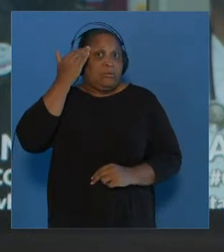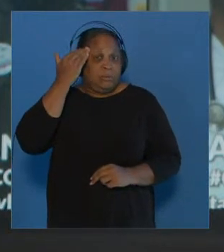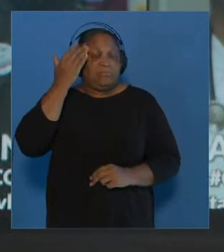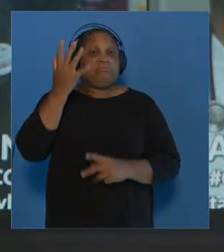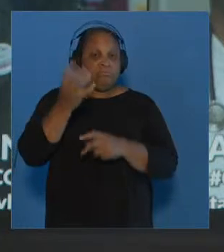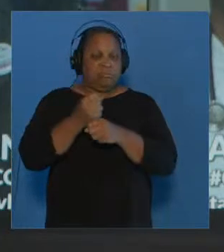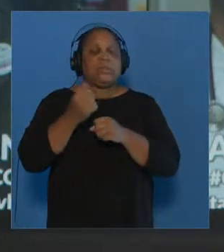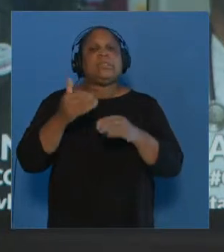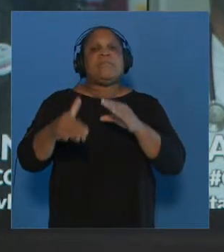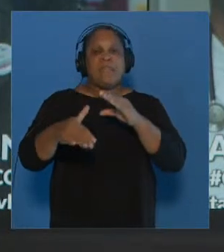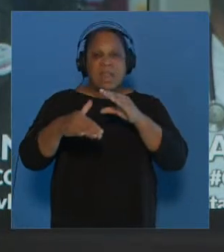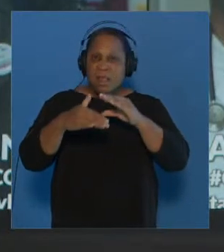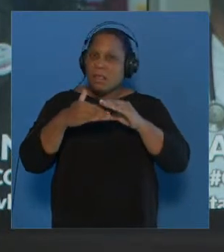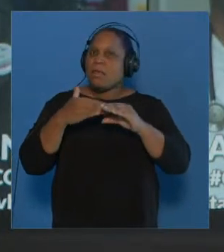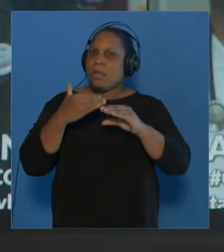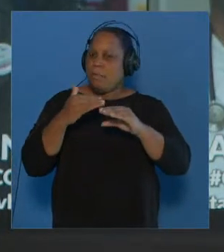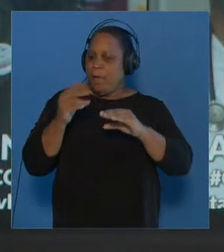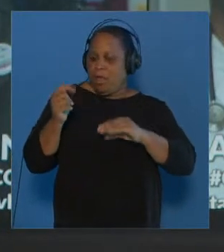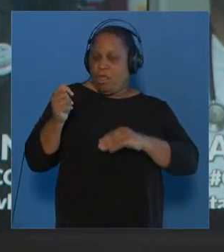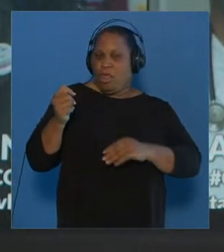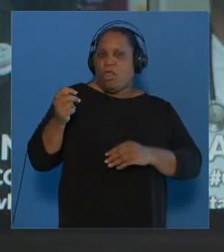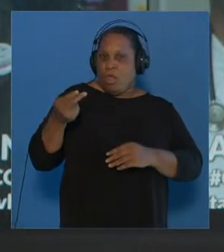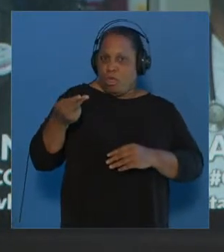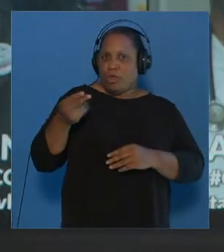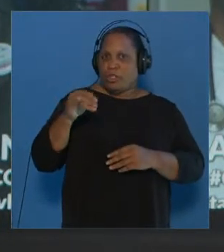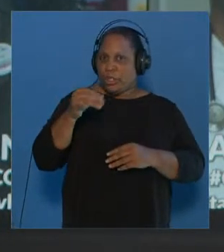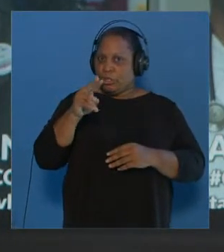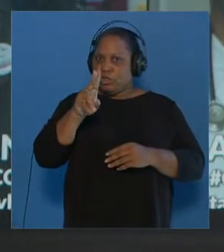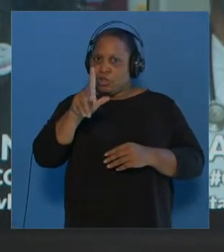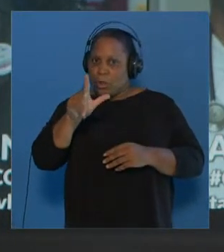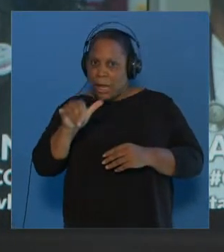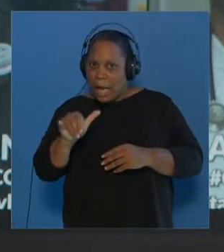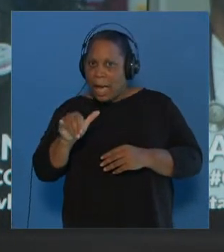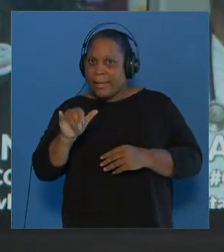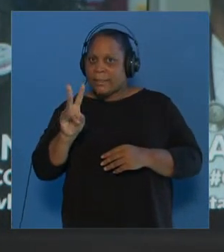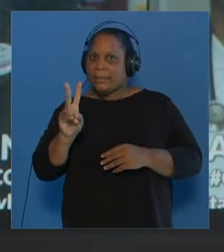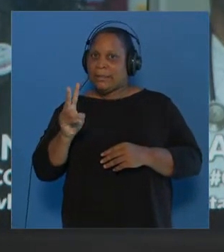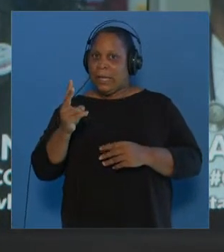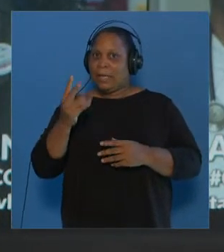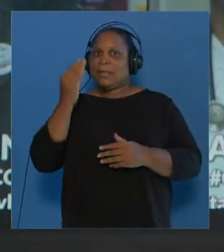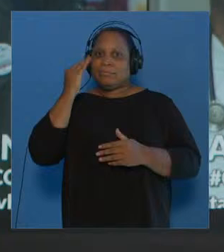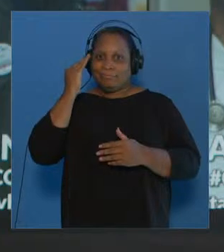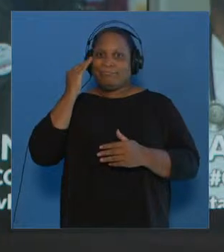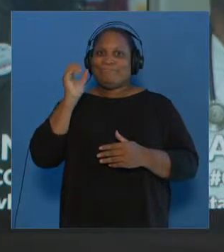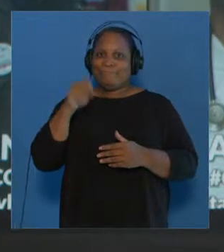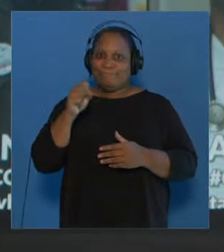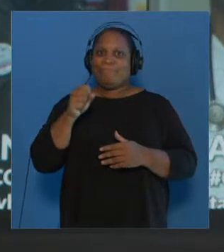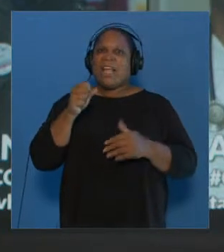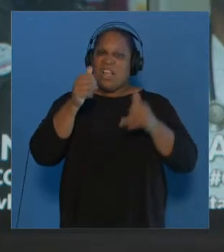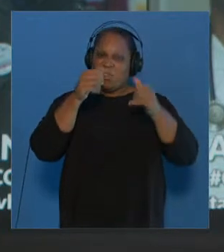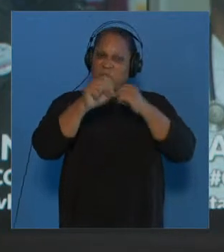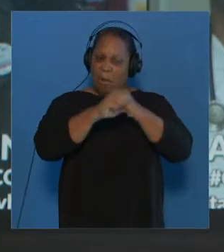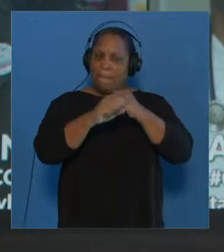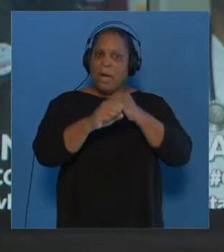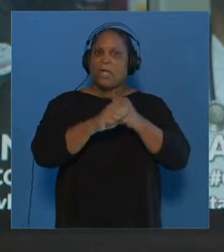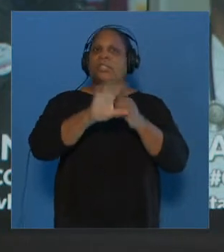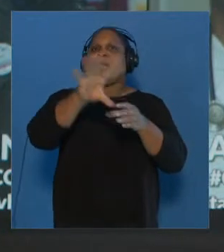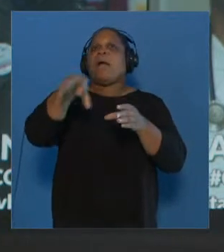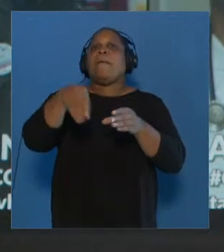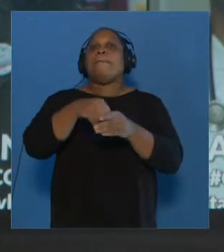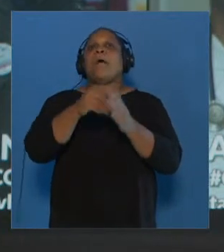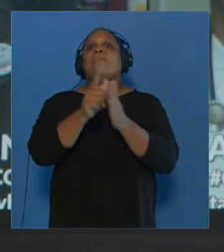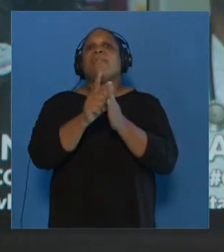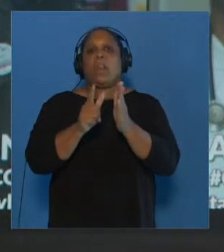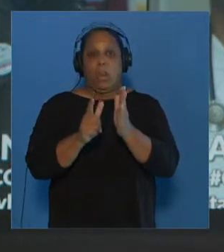received an email on Thursday, July 2nd, and noting that the exemption was going to be published, as is part of the